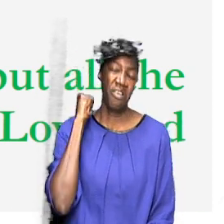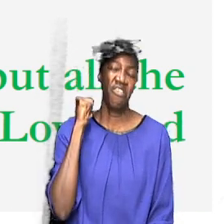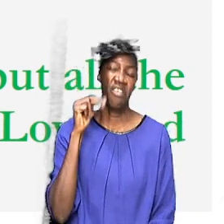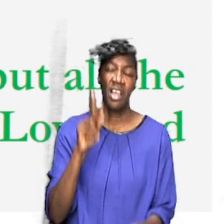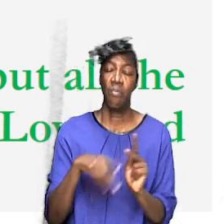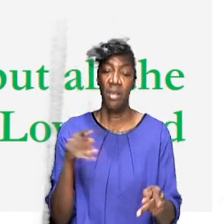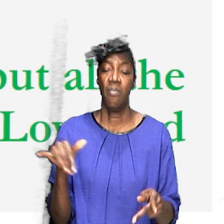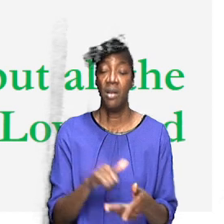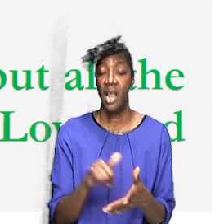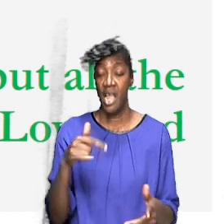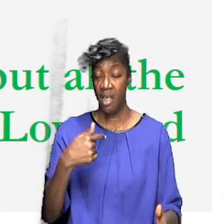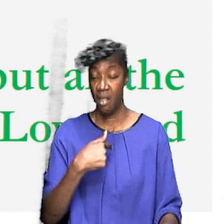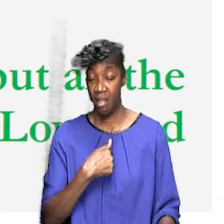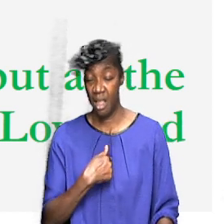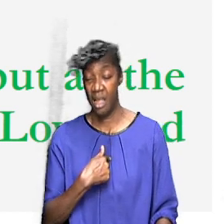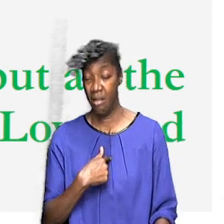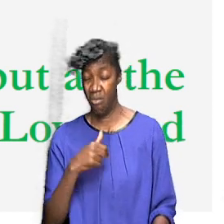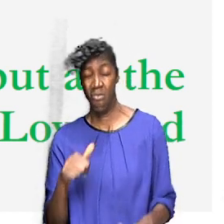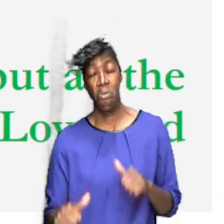that.